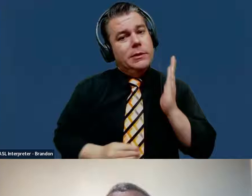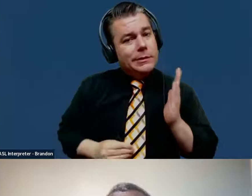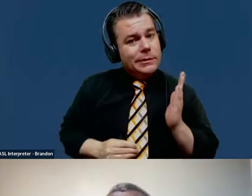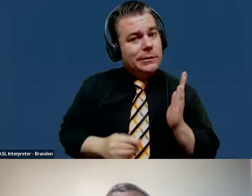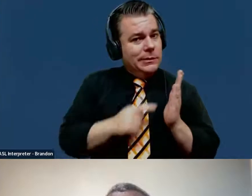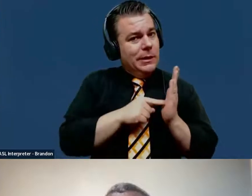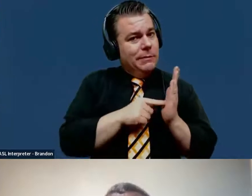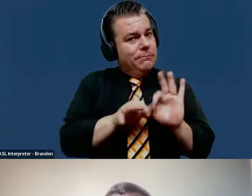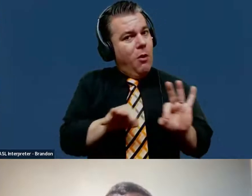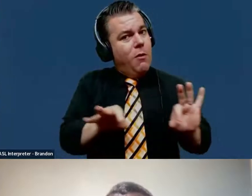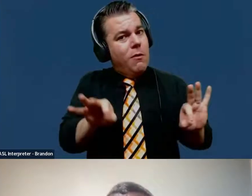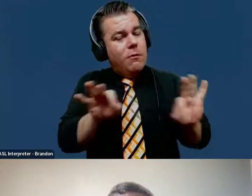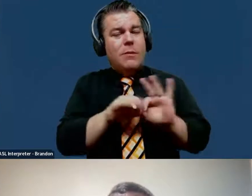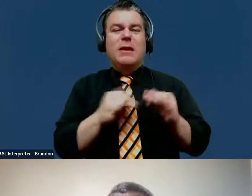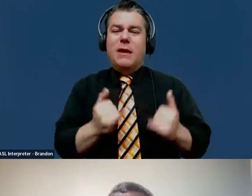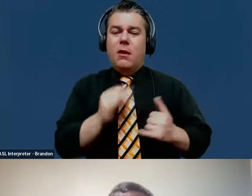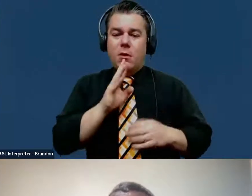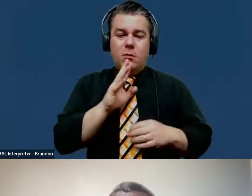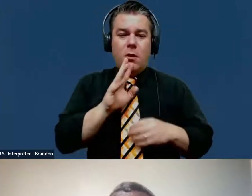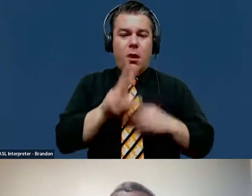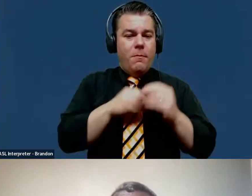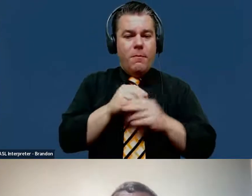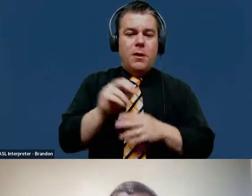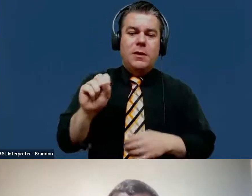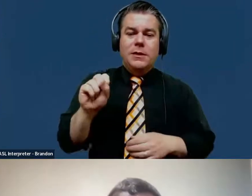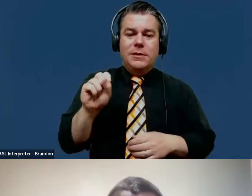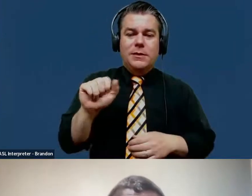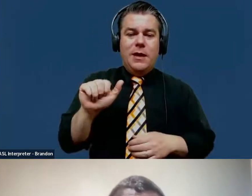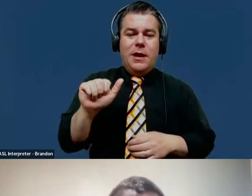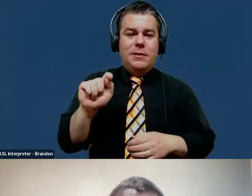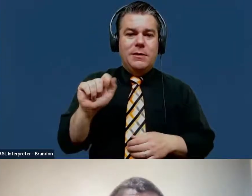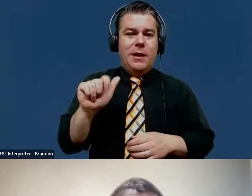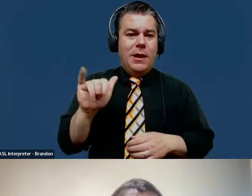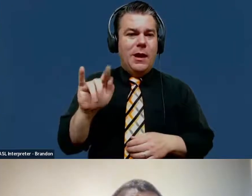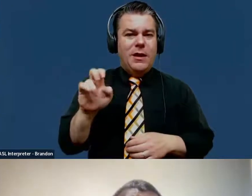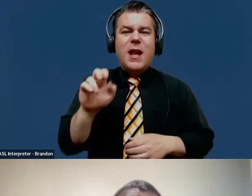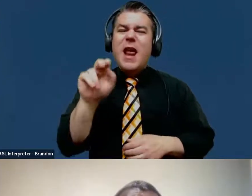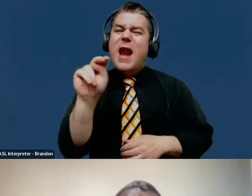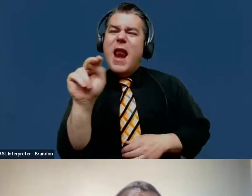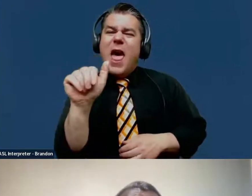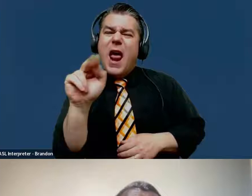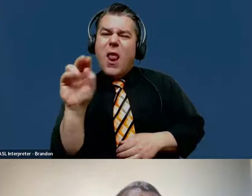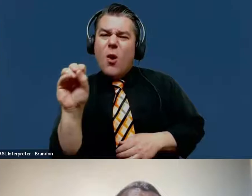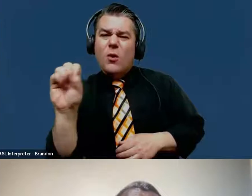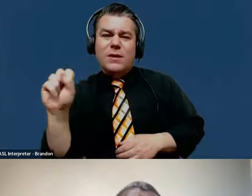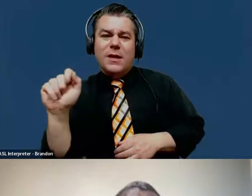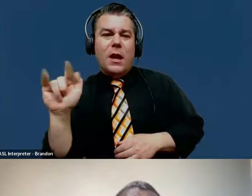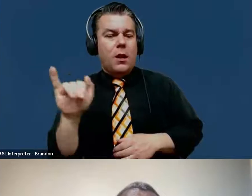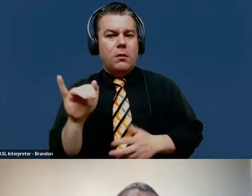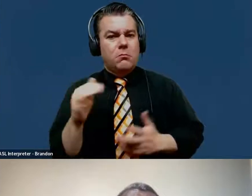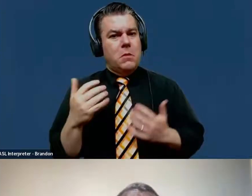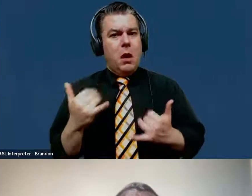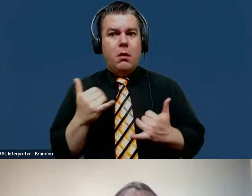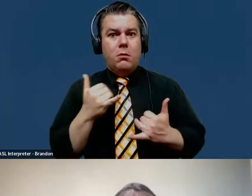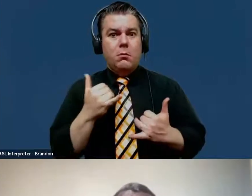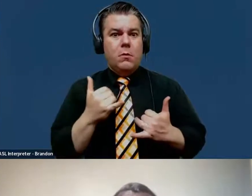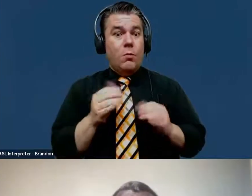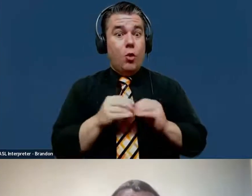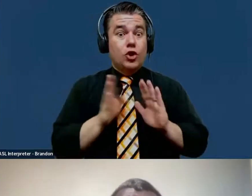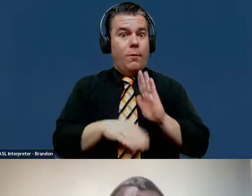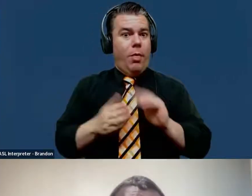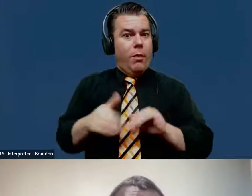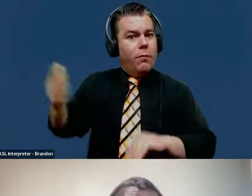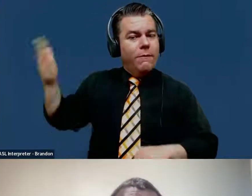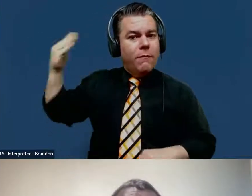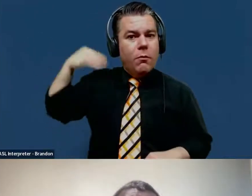we talk about nano satellite. It's no more very costly like it used to be. And I think if there is easy transfer